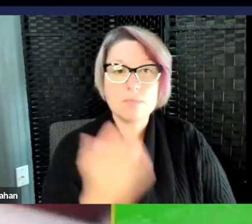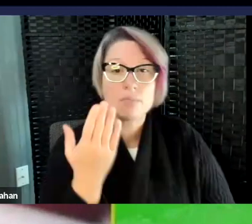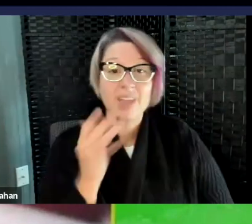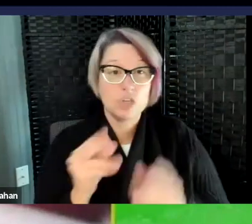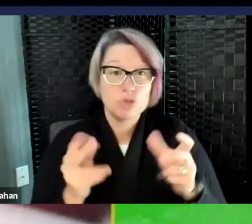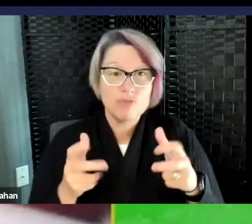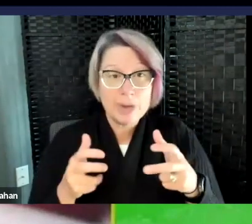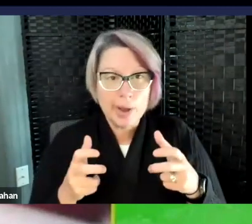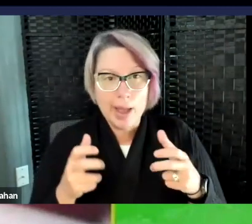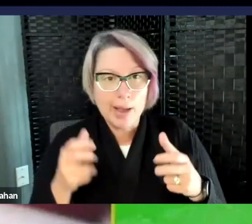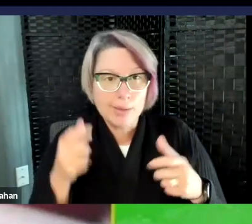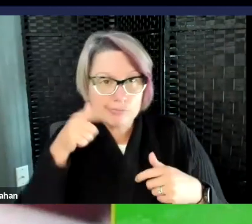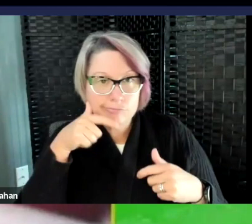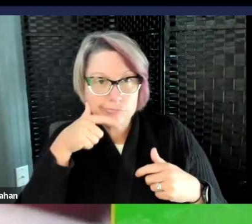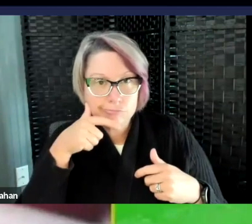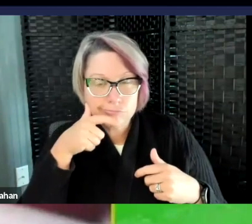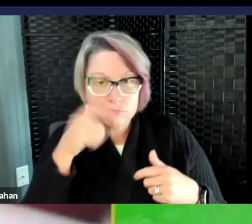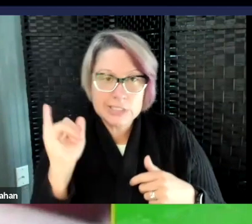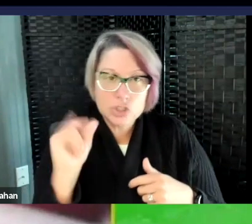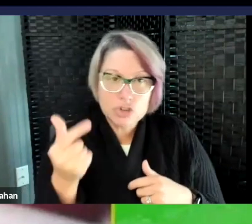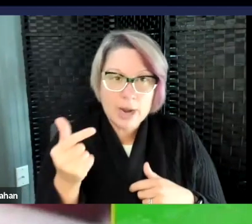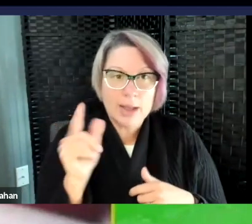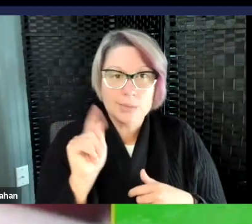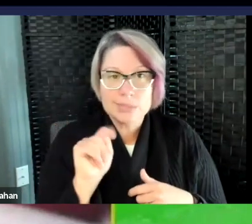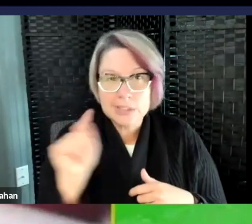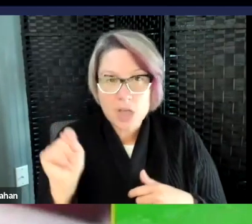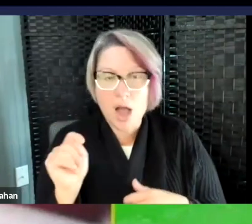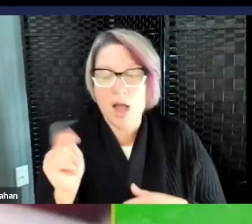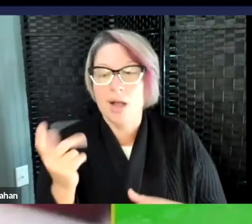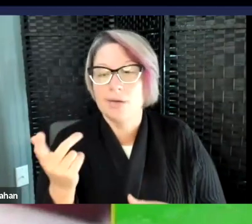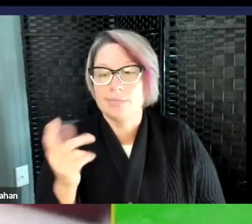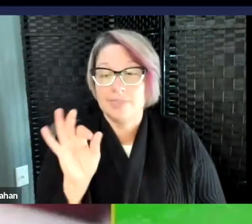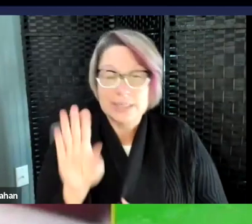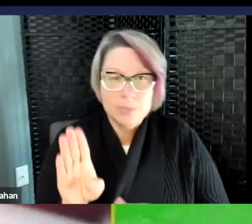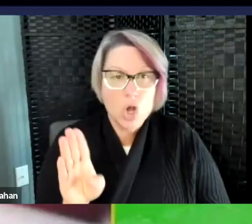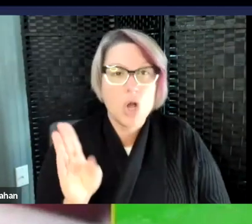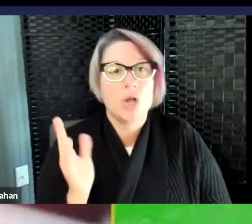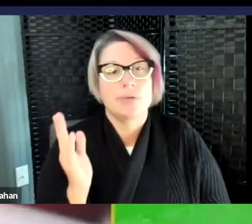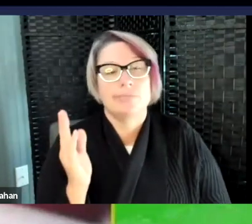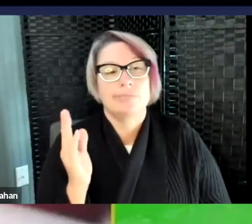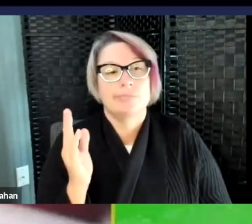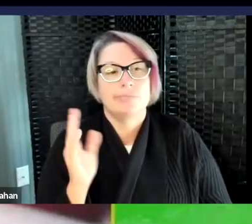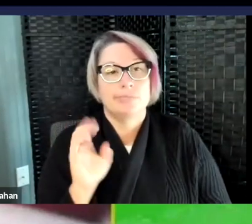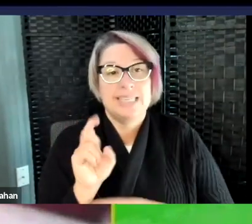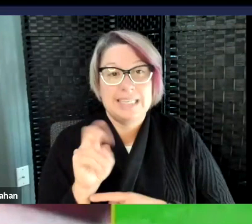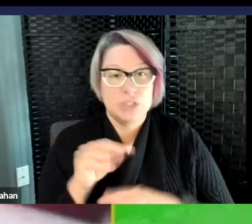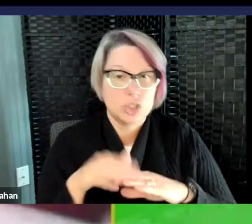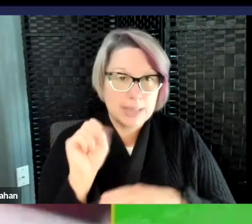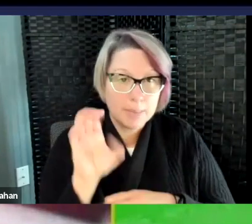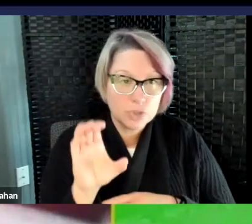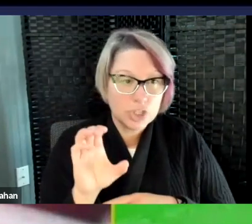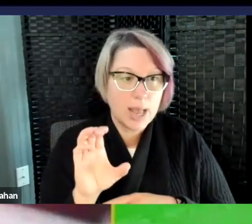right? If you have headsets, Instagram, TikTok, Facebook, Eden's on Snapchat. Caleb says